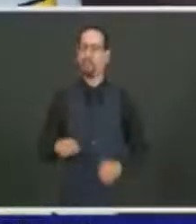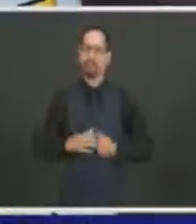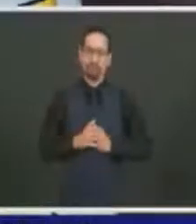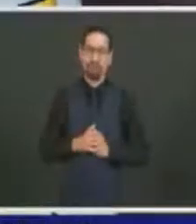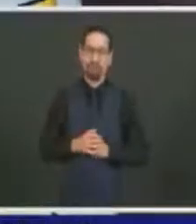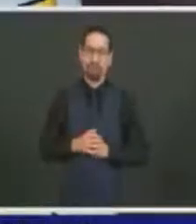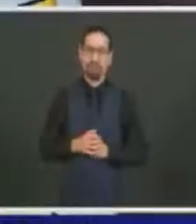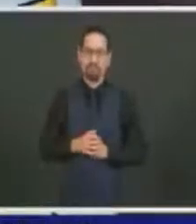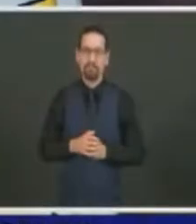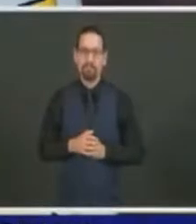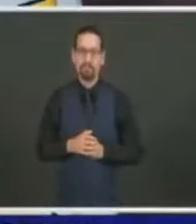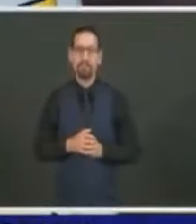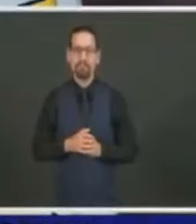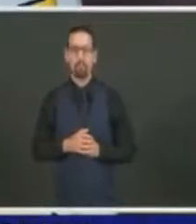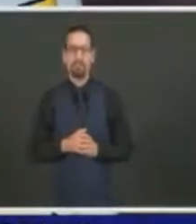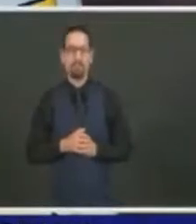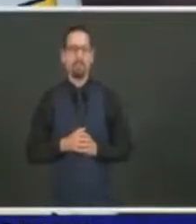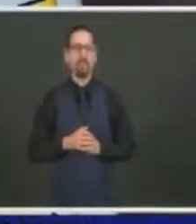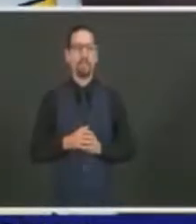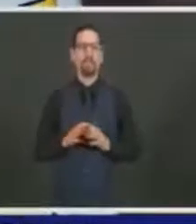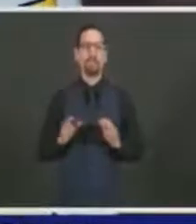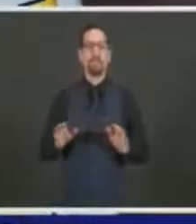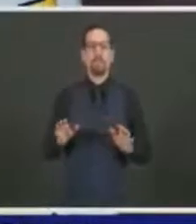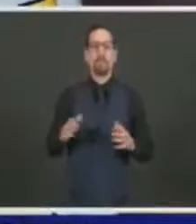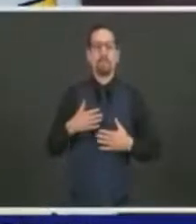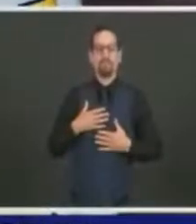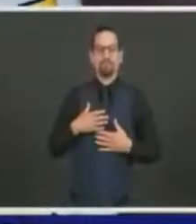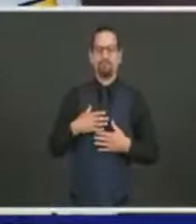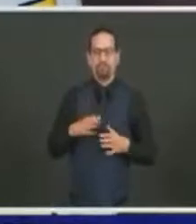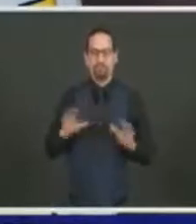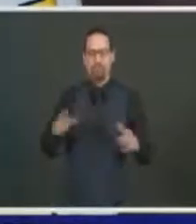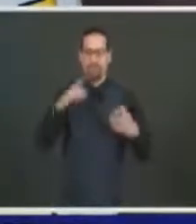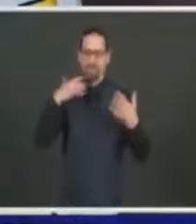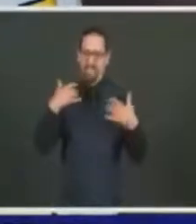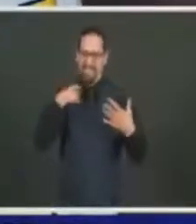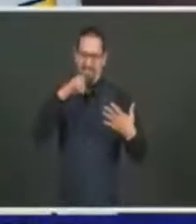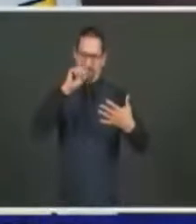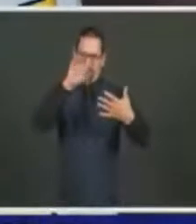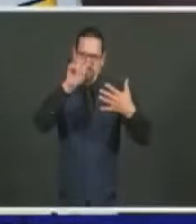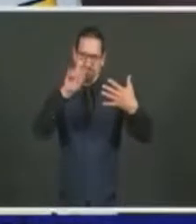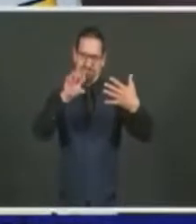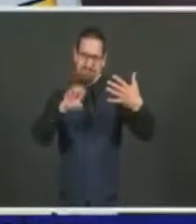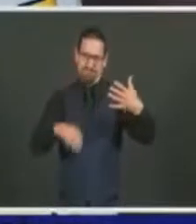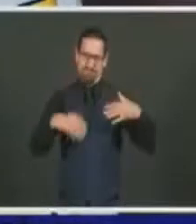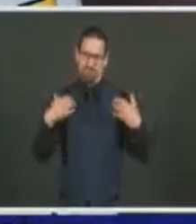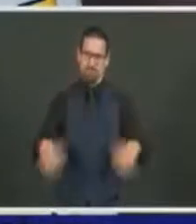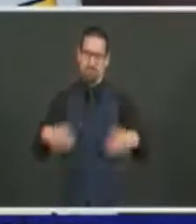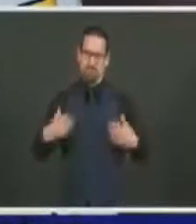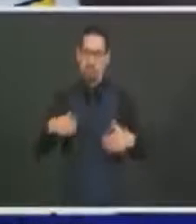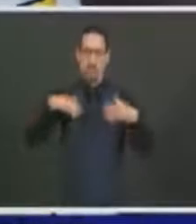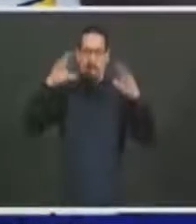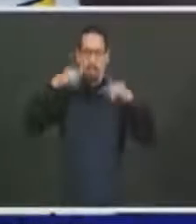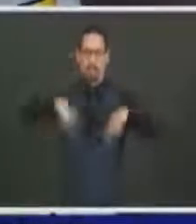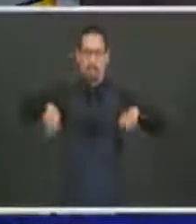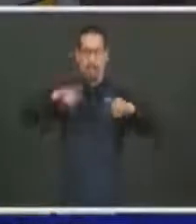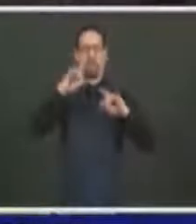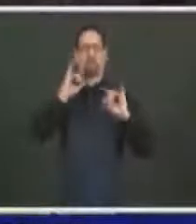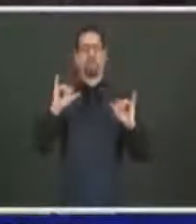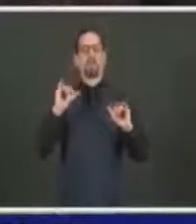you know now that I'll be doing that. So it's a lot. I hope it was helpful. I'm going to turn it over to Dr. Alexander Scott, and then we'll answer